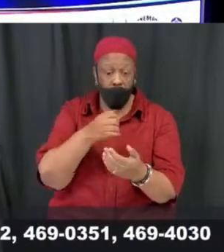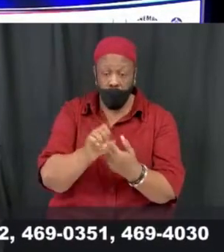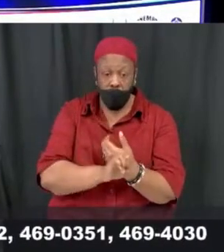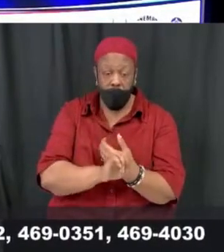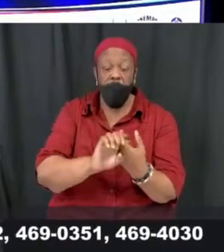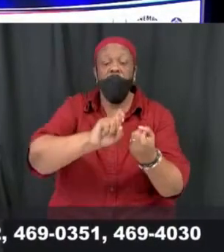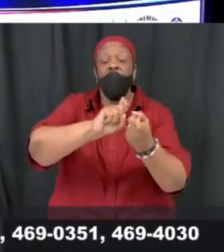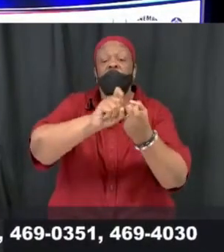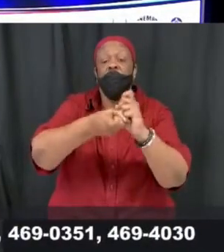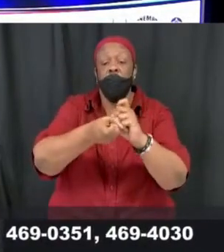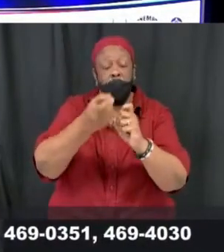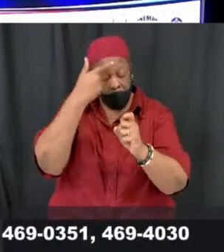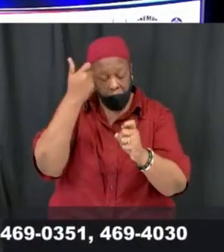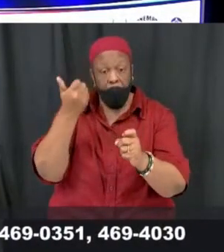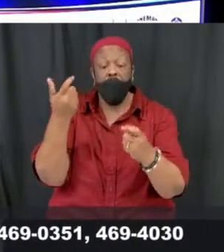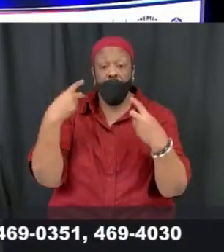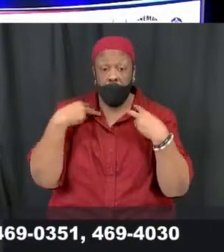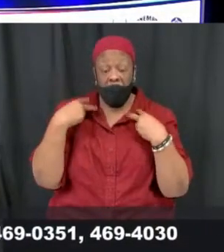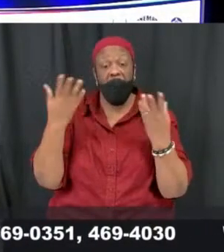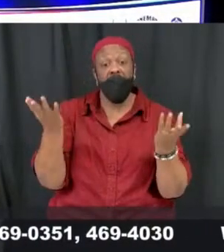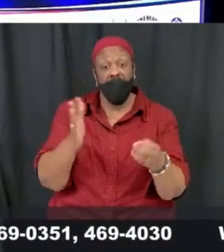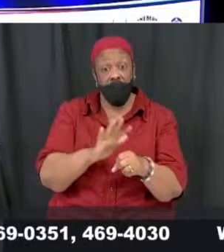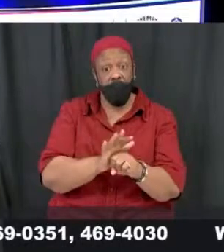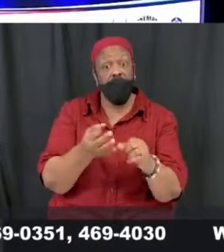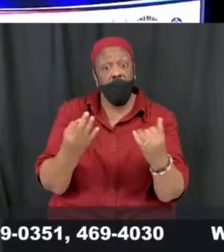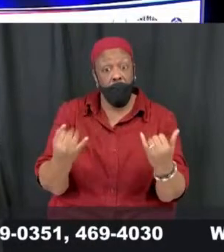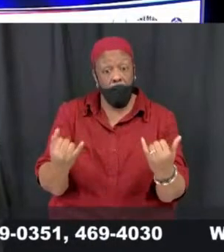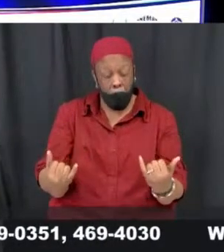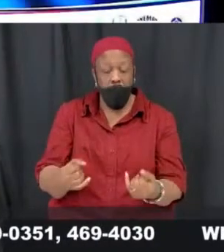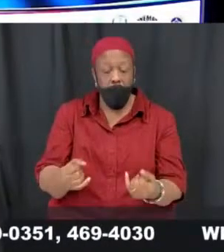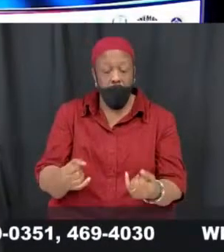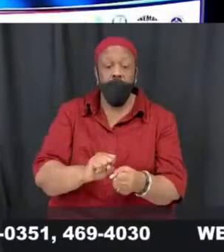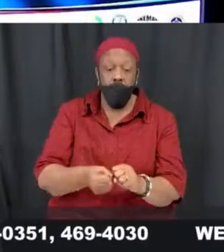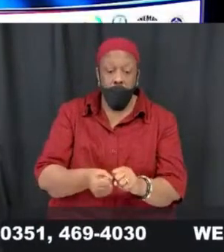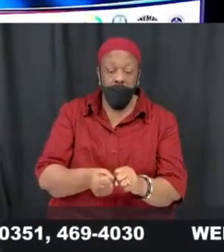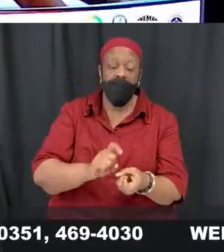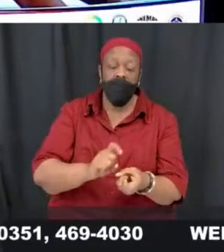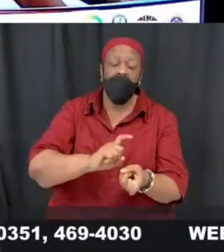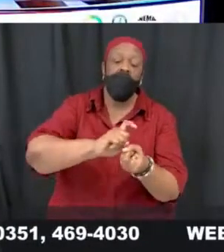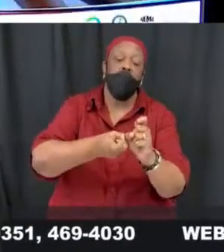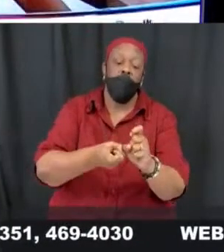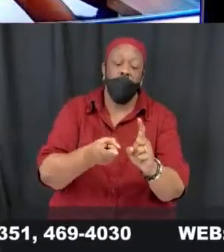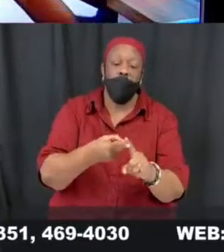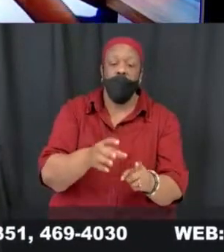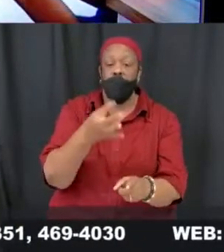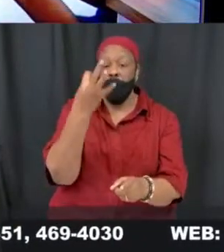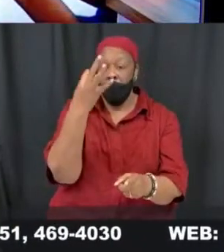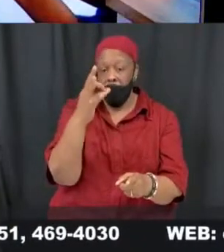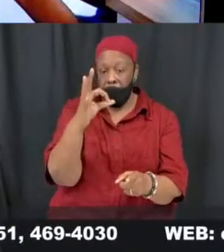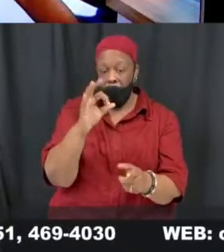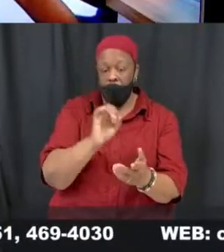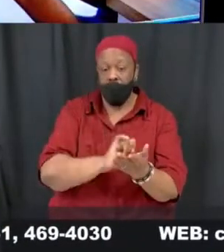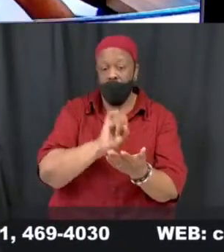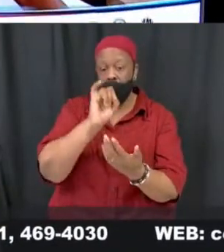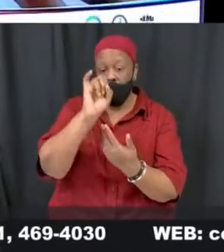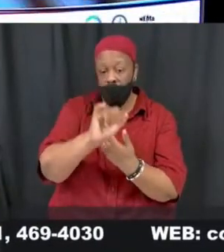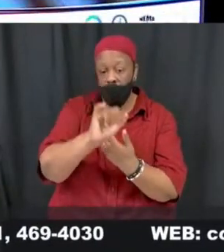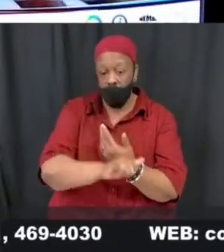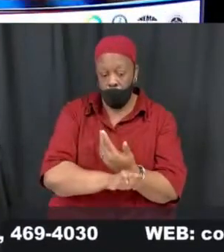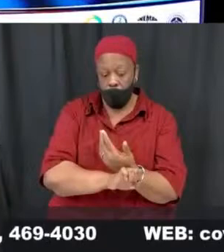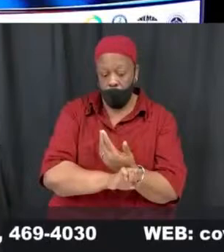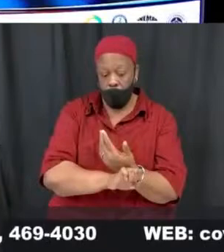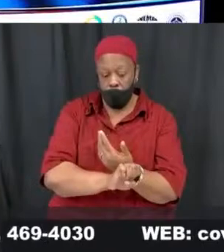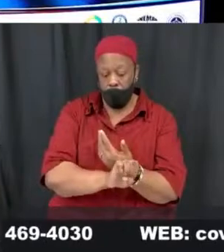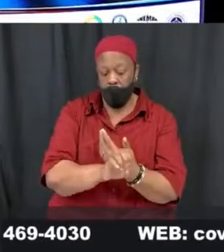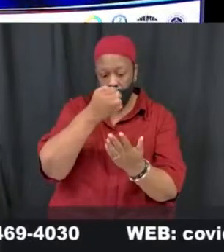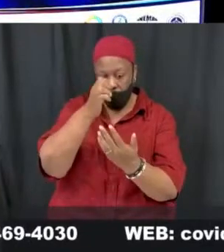go now, get vaccinated so that we can this critical in our effort to bring back